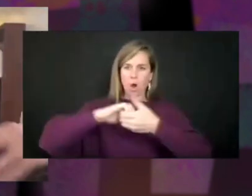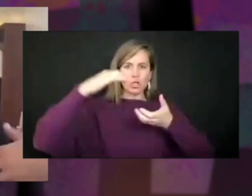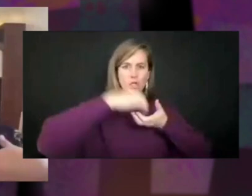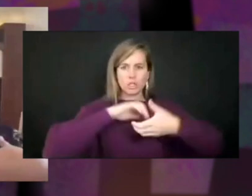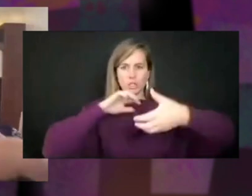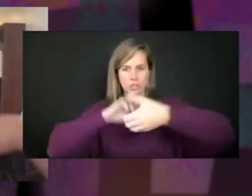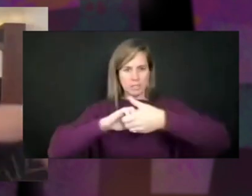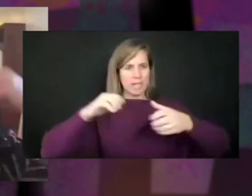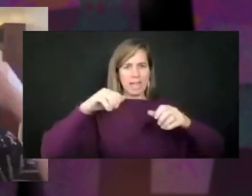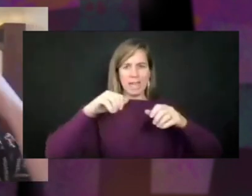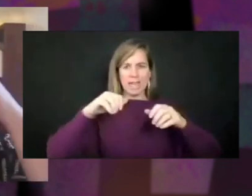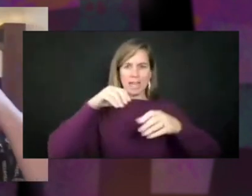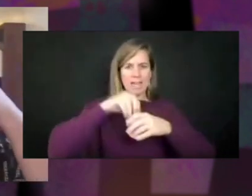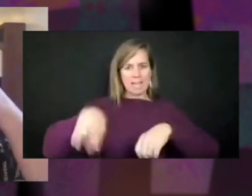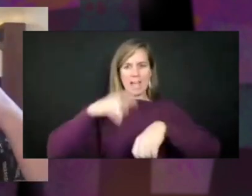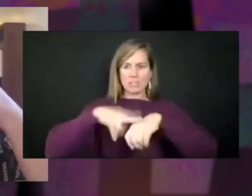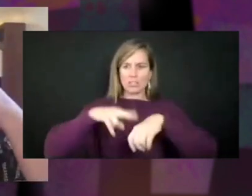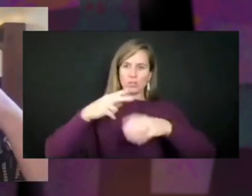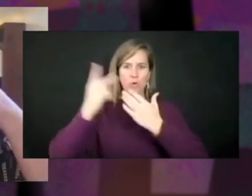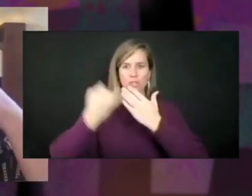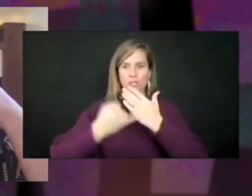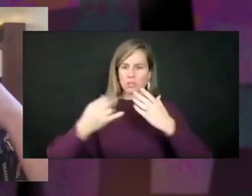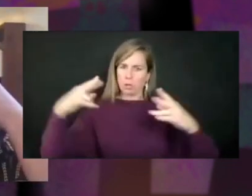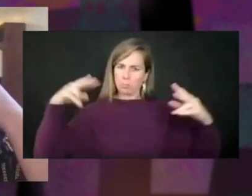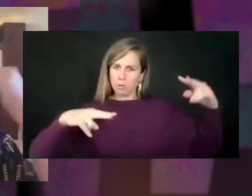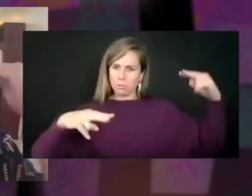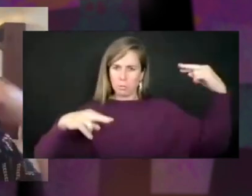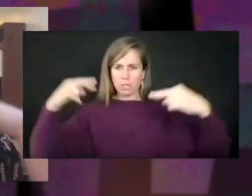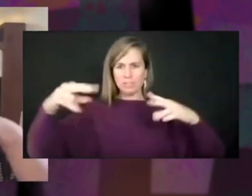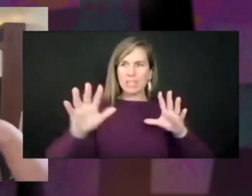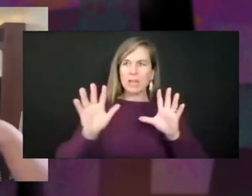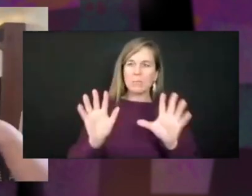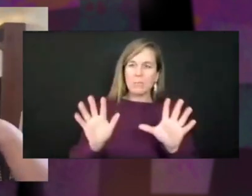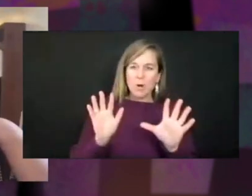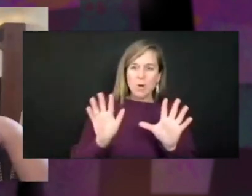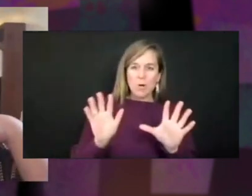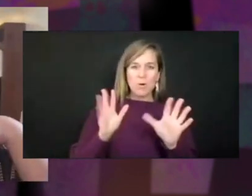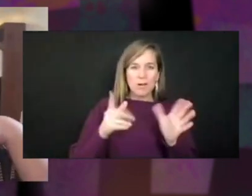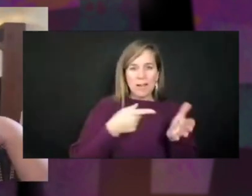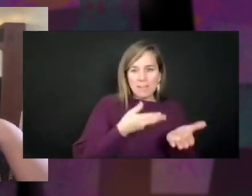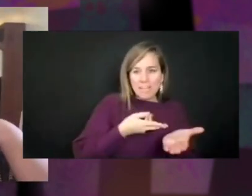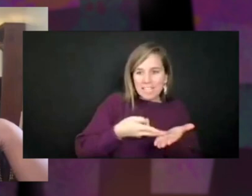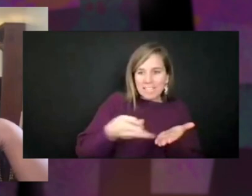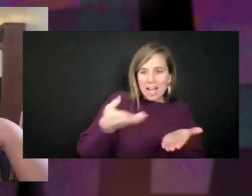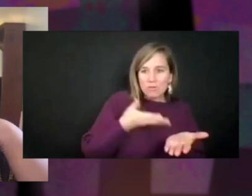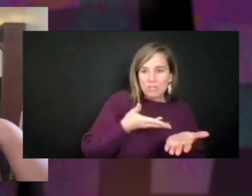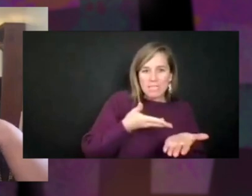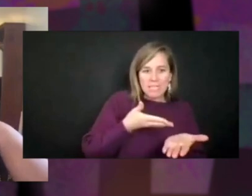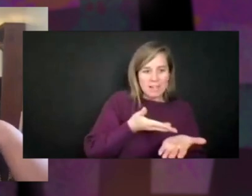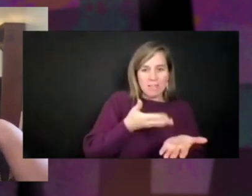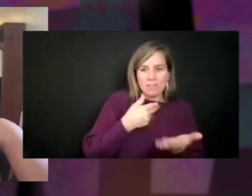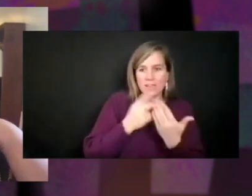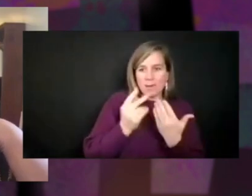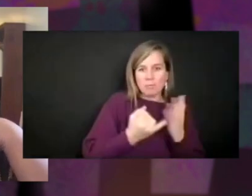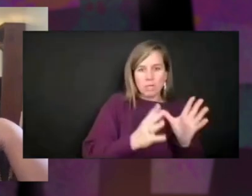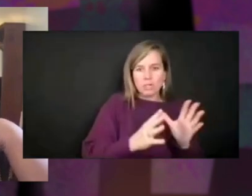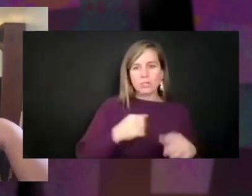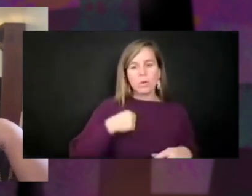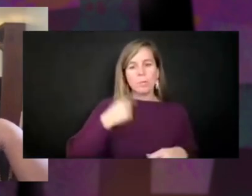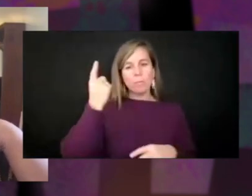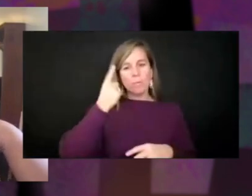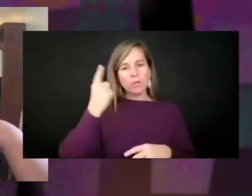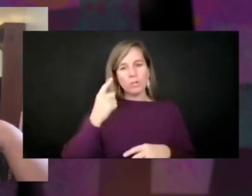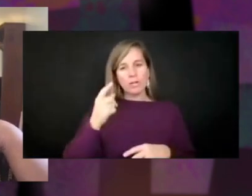perspectives that we all bring to this work. Are there things that could have created a